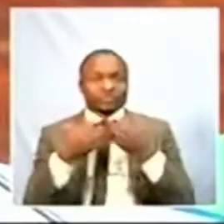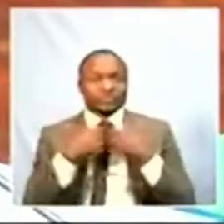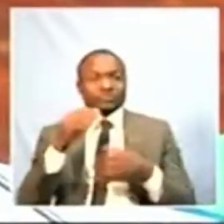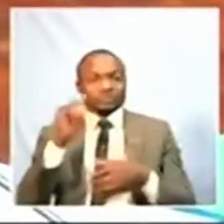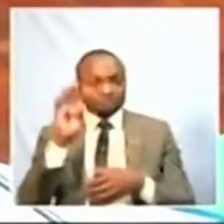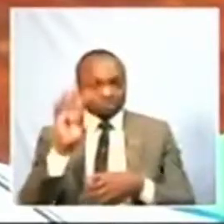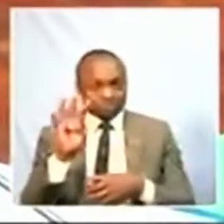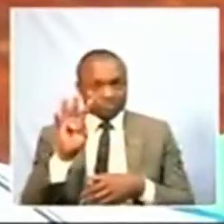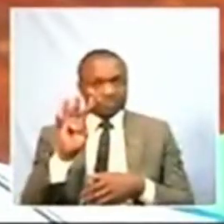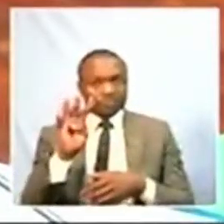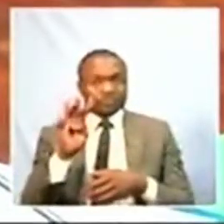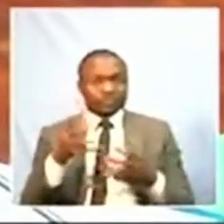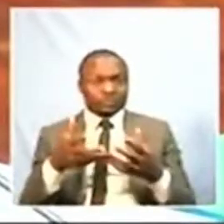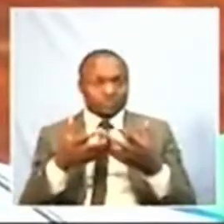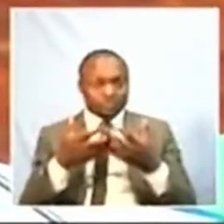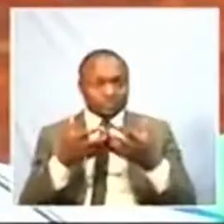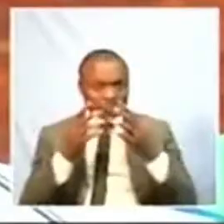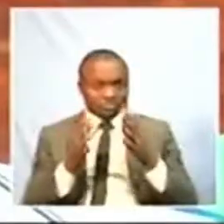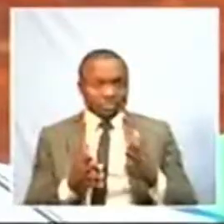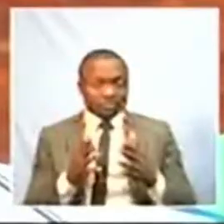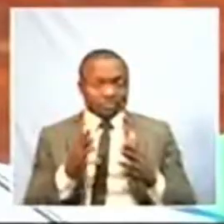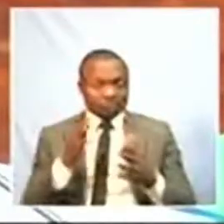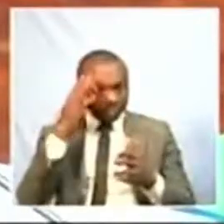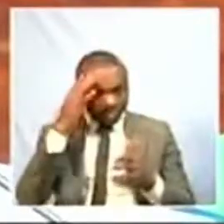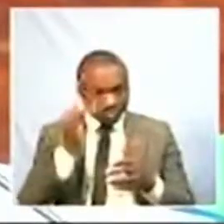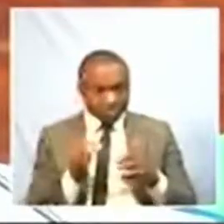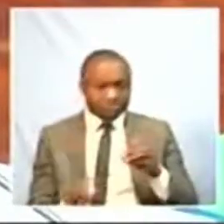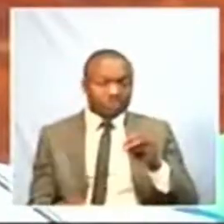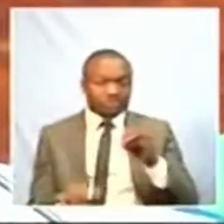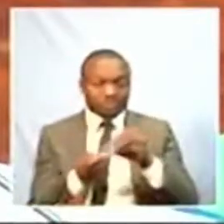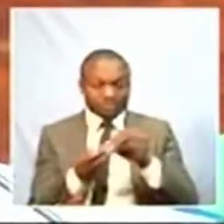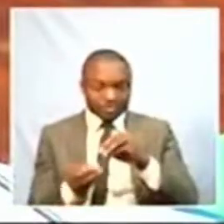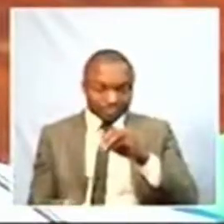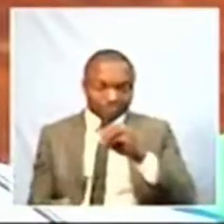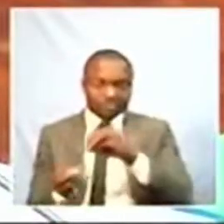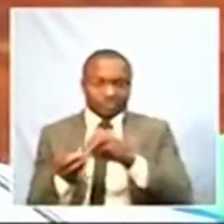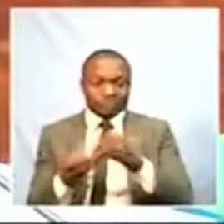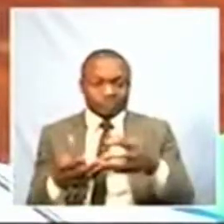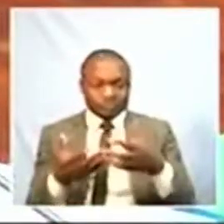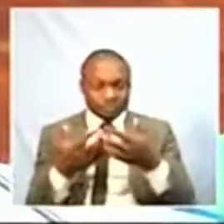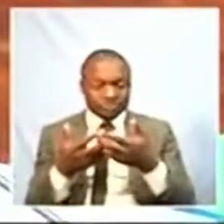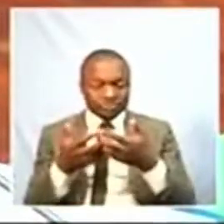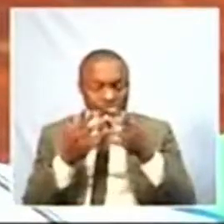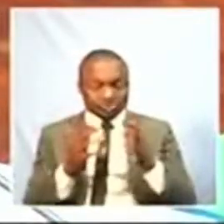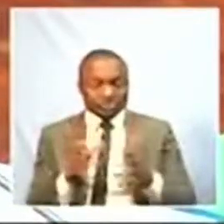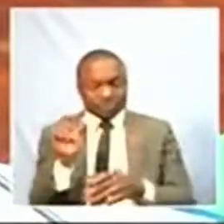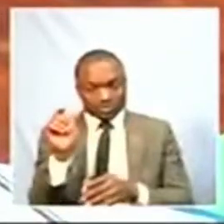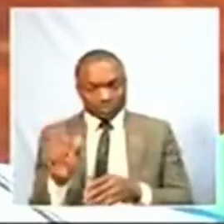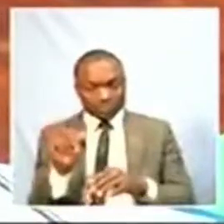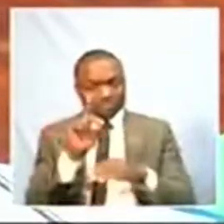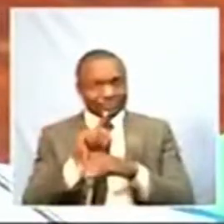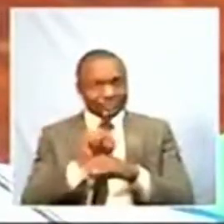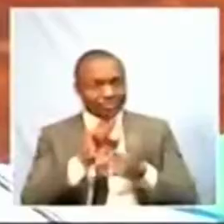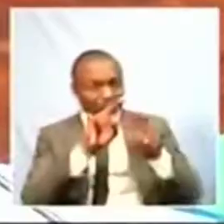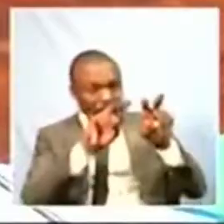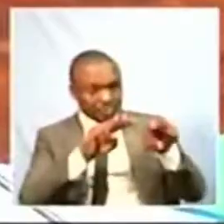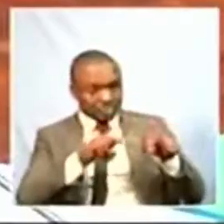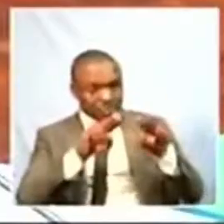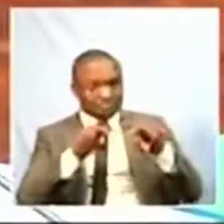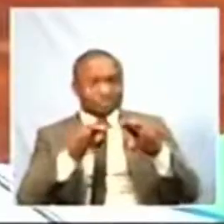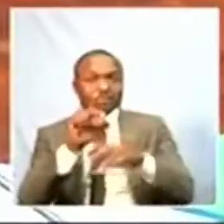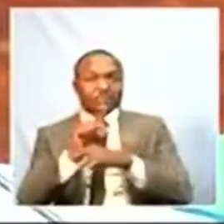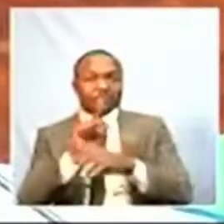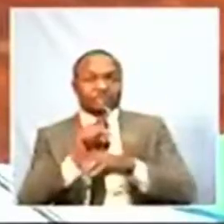engineers. Hence our stance to attach an engineer for each and every project to ensure that we monitor projects on